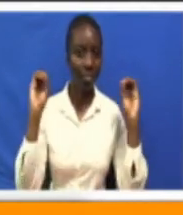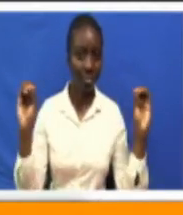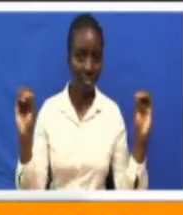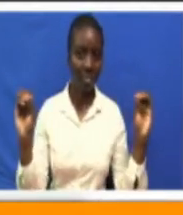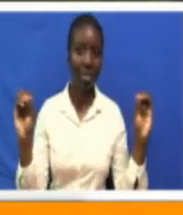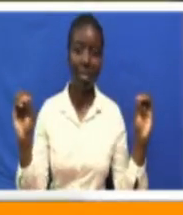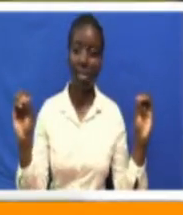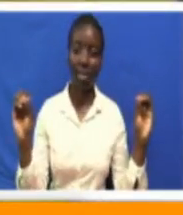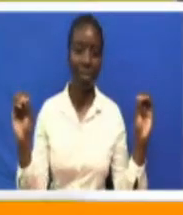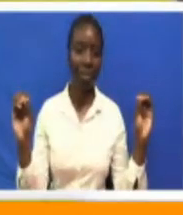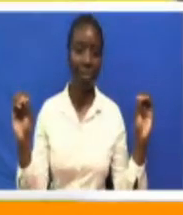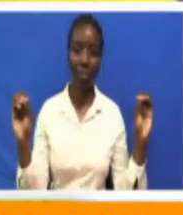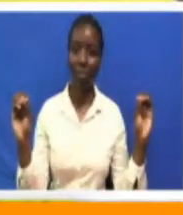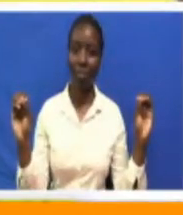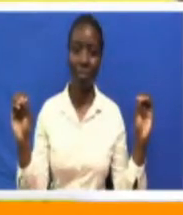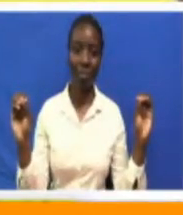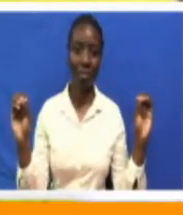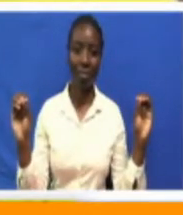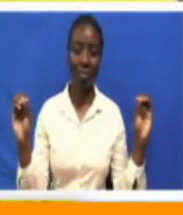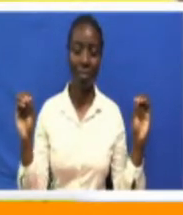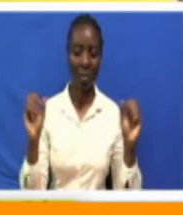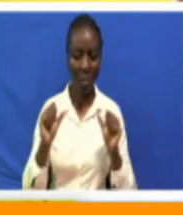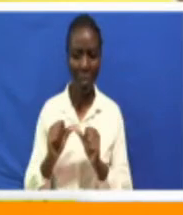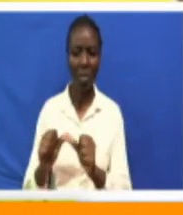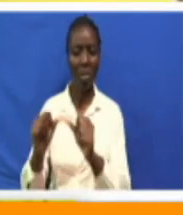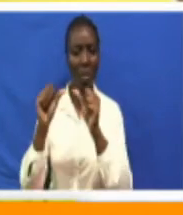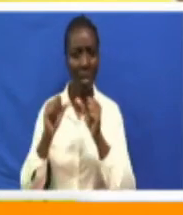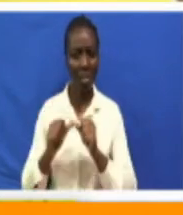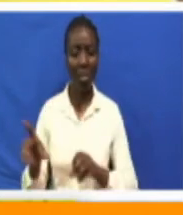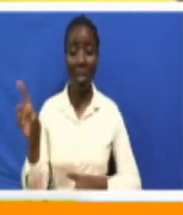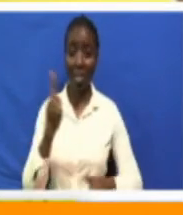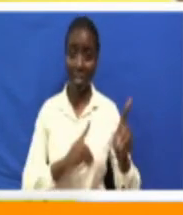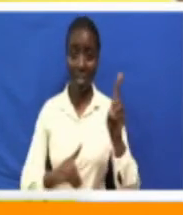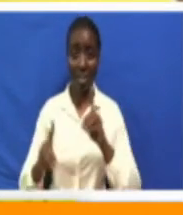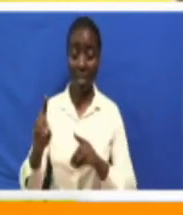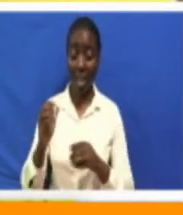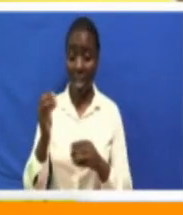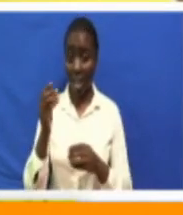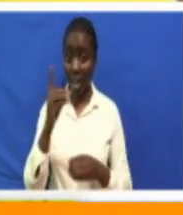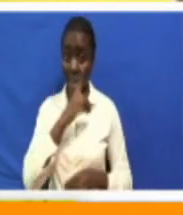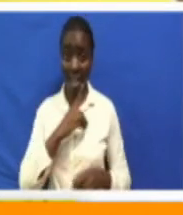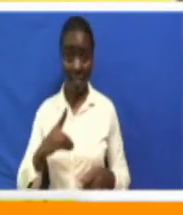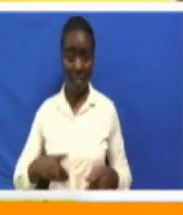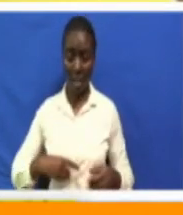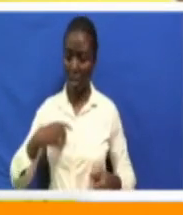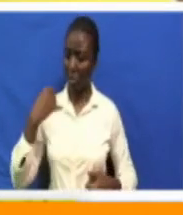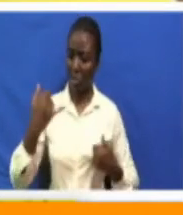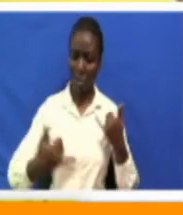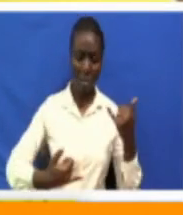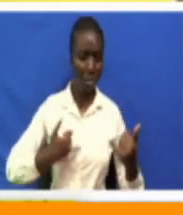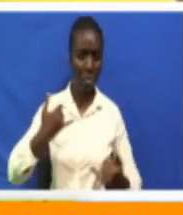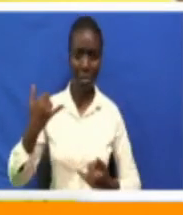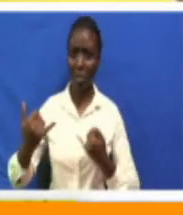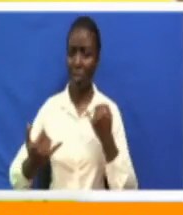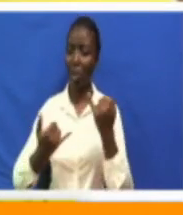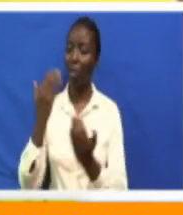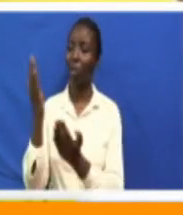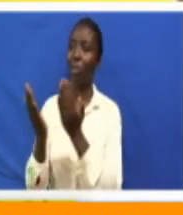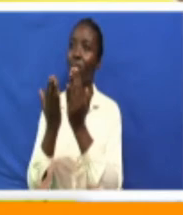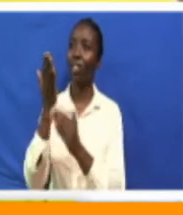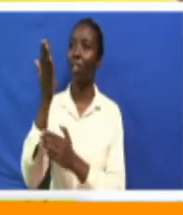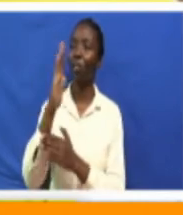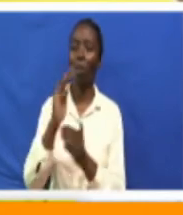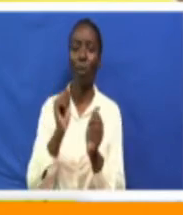abandoning that dance he was very joyful he was very grateful to serve the Lord with great